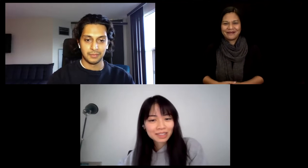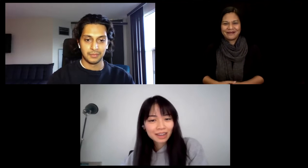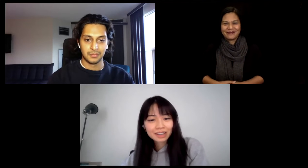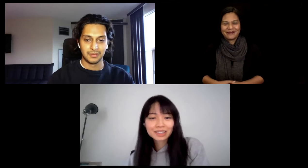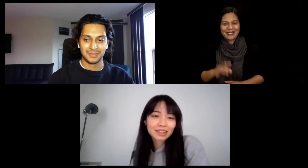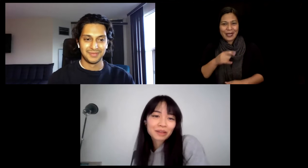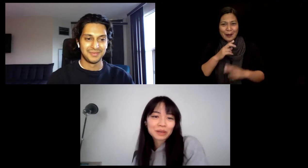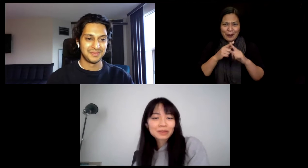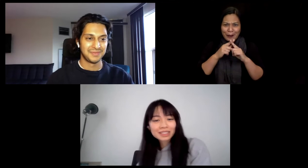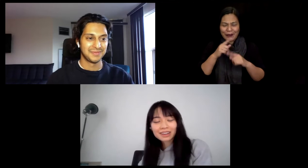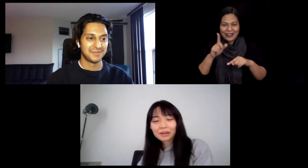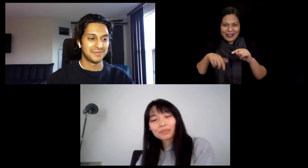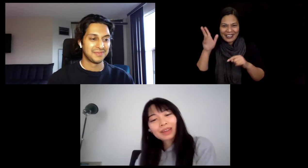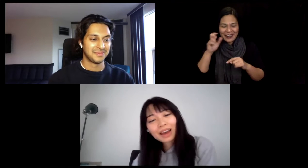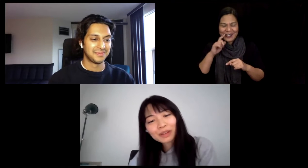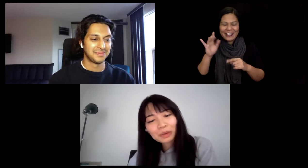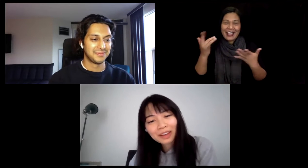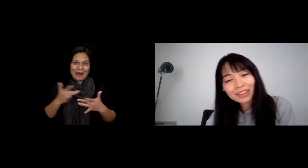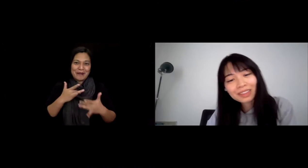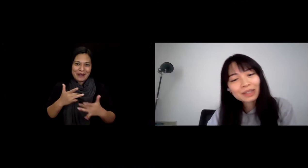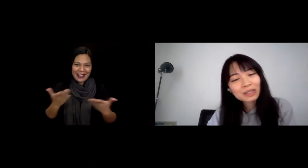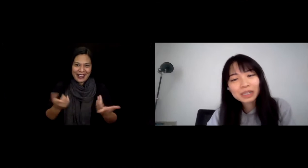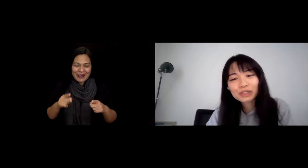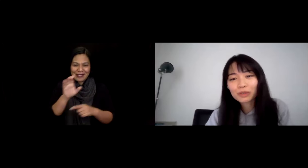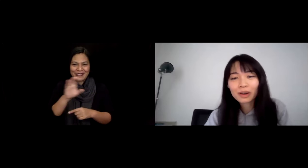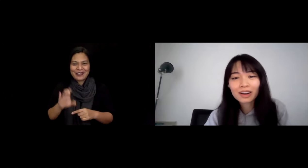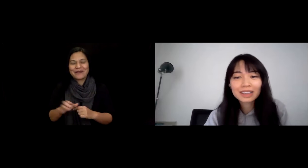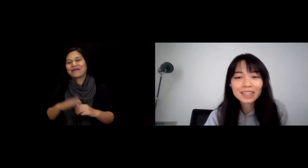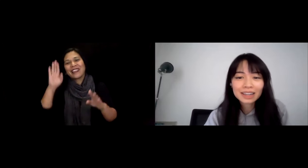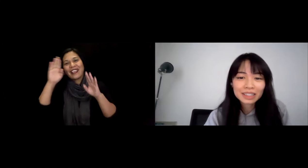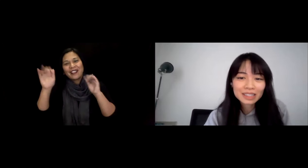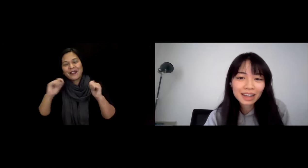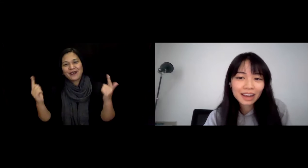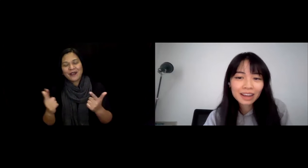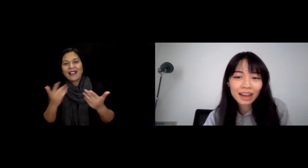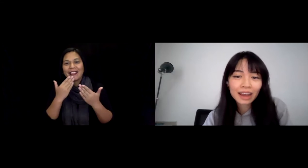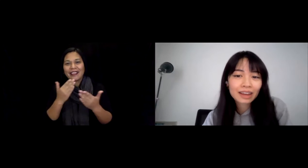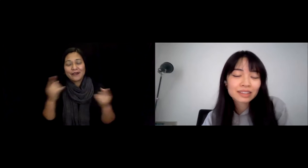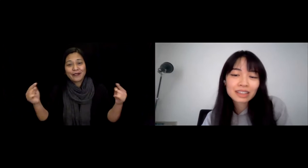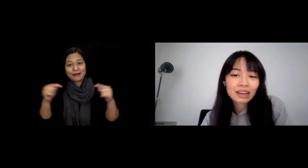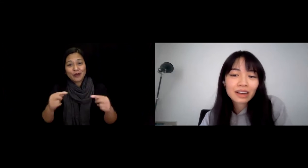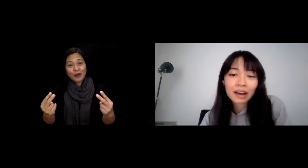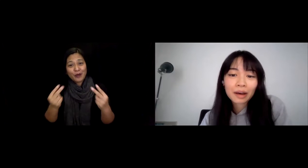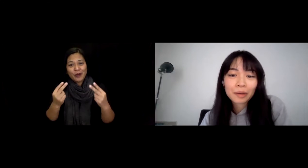Classic mistake, didn't unmute. Hi, everyone. Thanks so much for attending today.